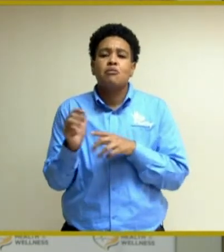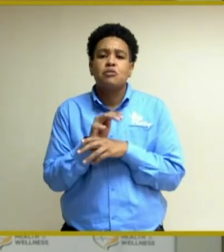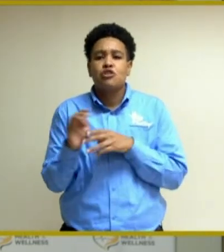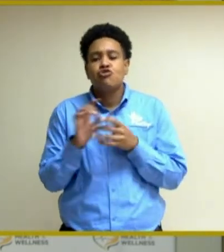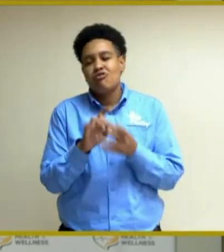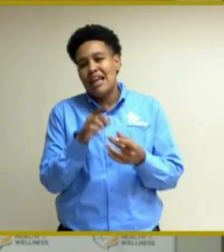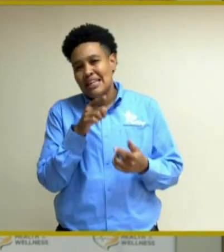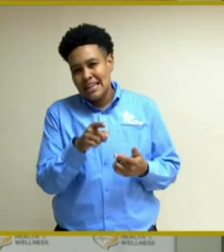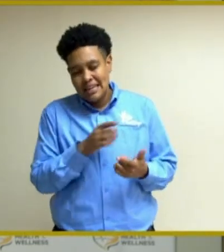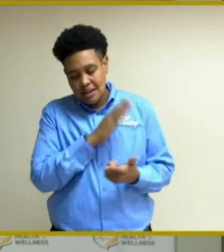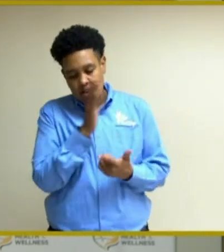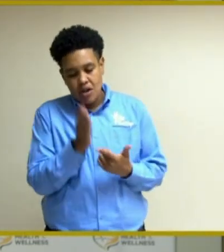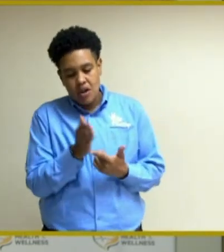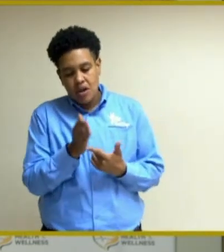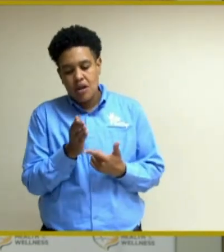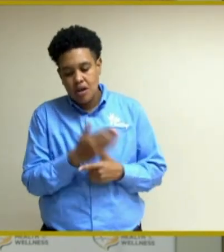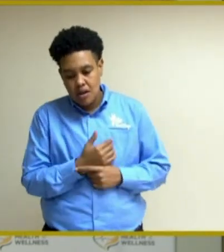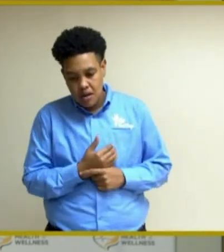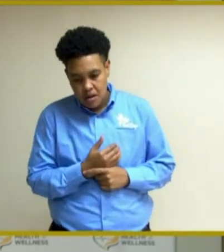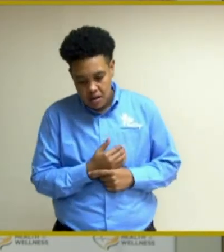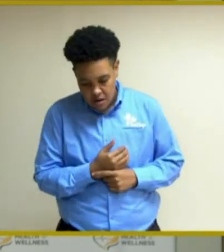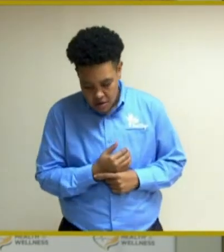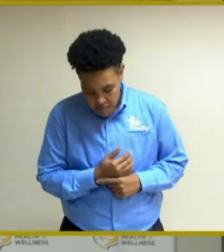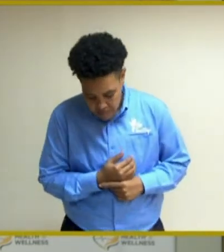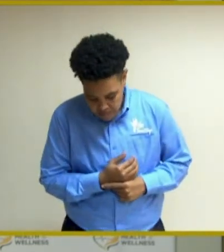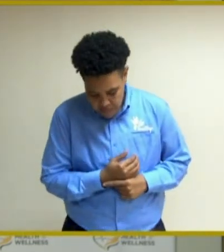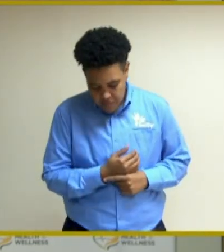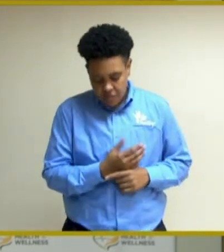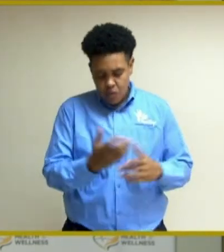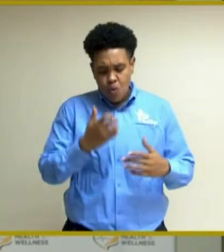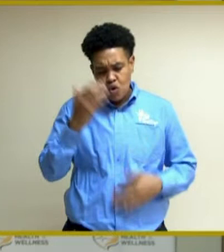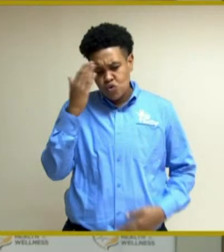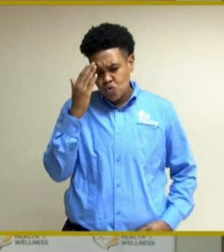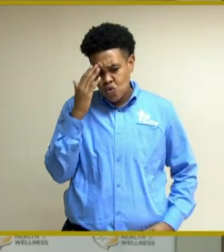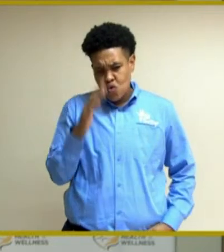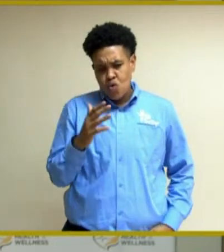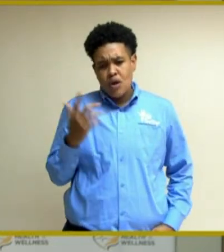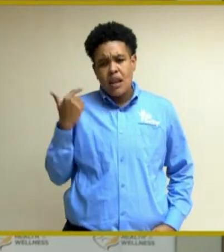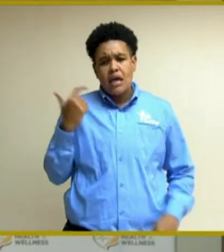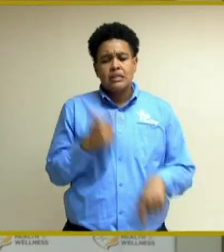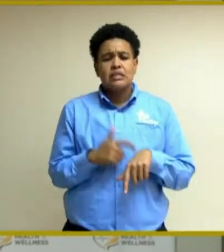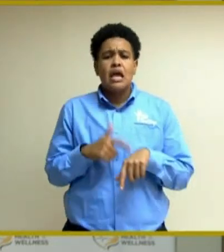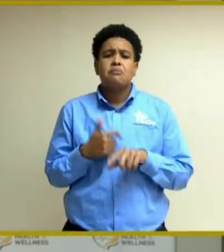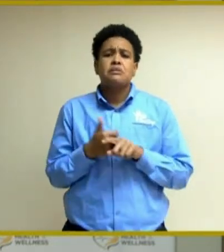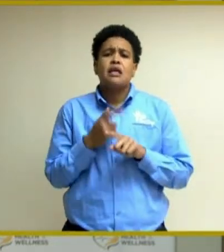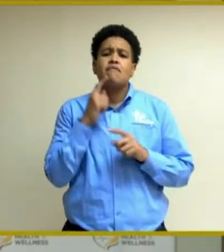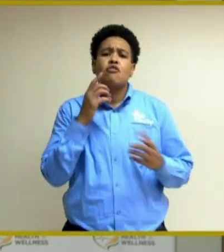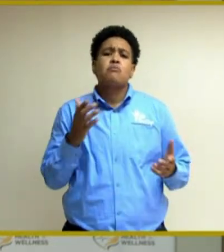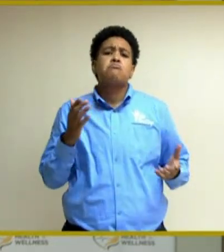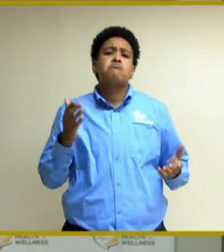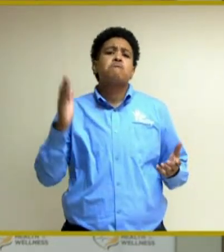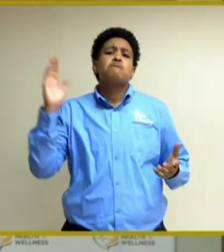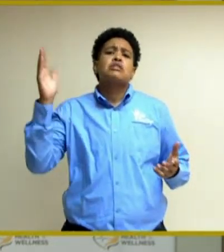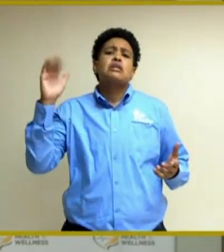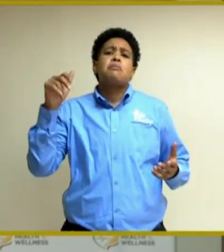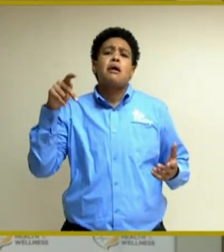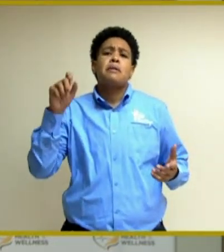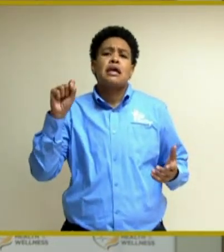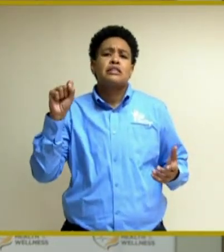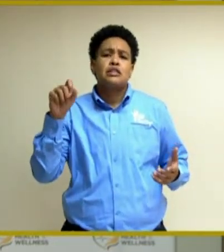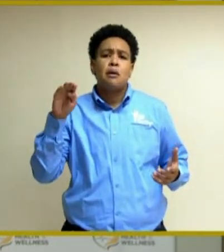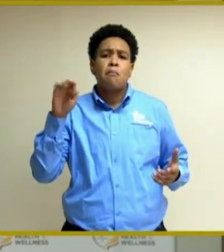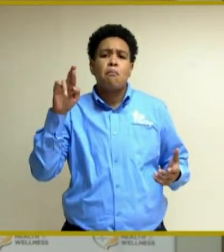that? Also, I wanted to know, last time around there was a presentation by P.S.